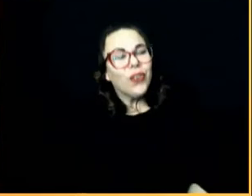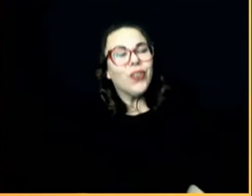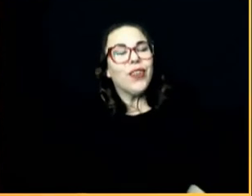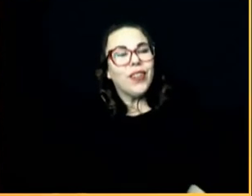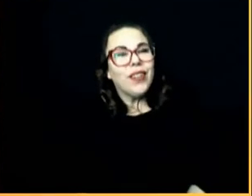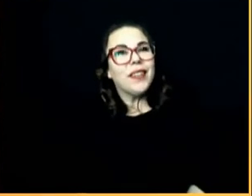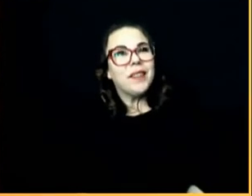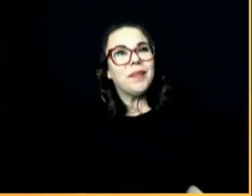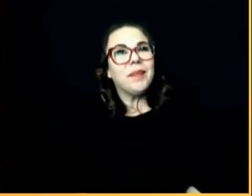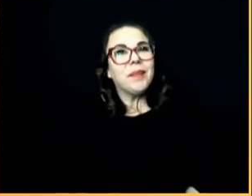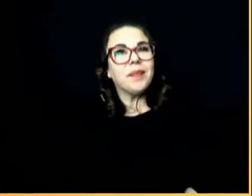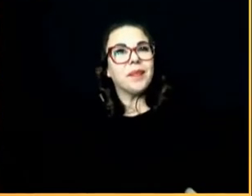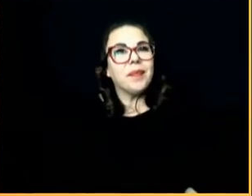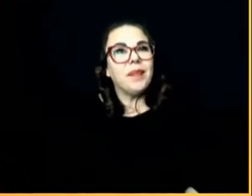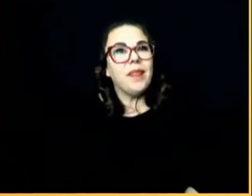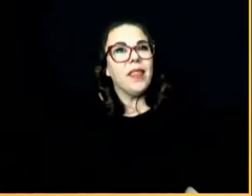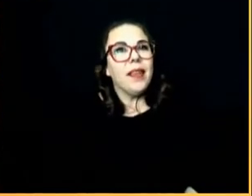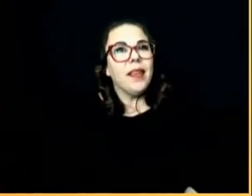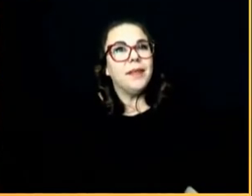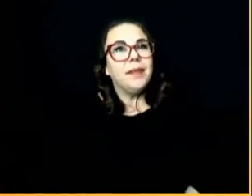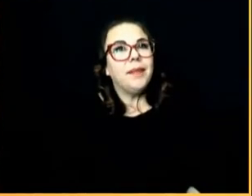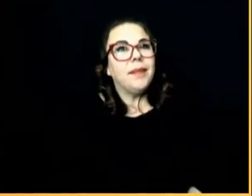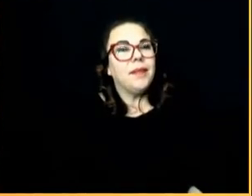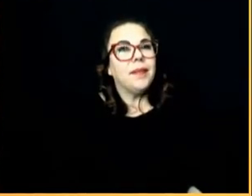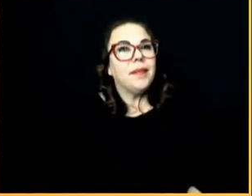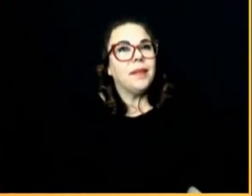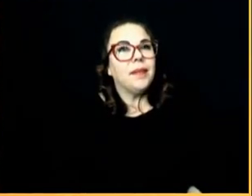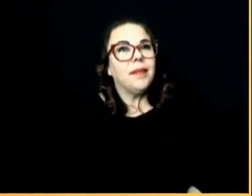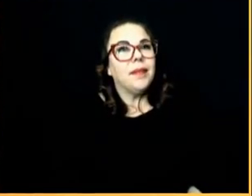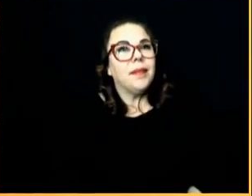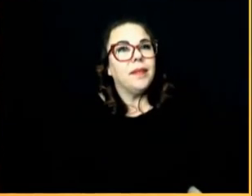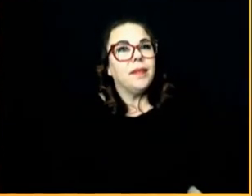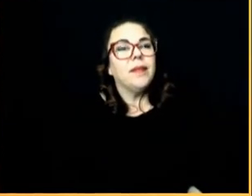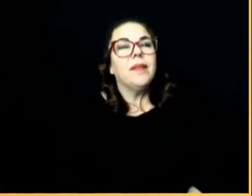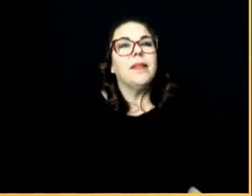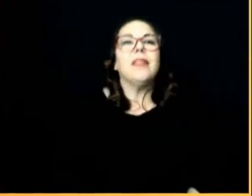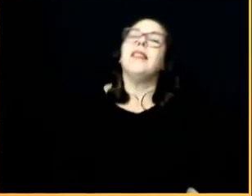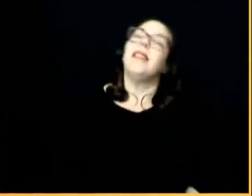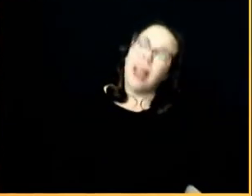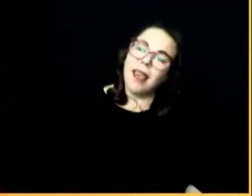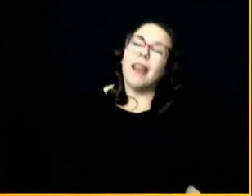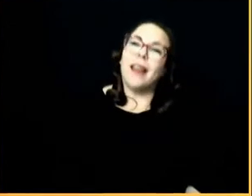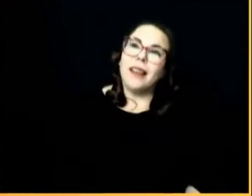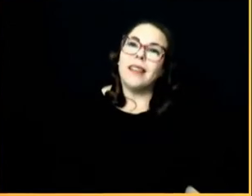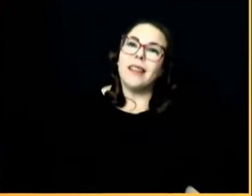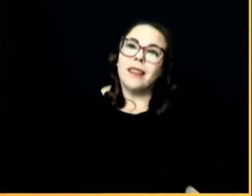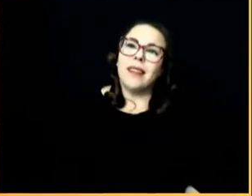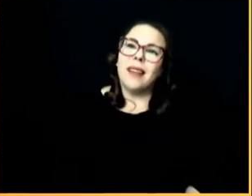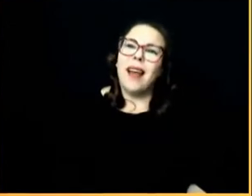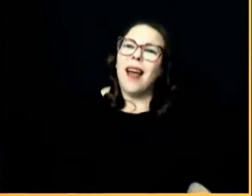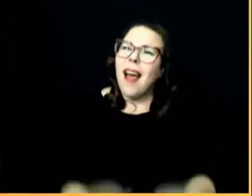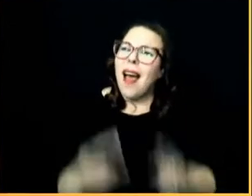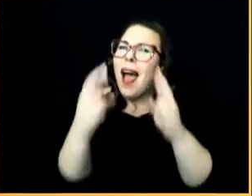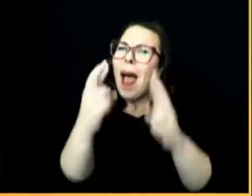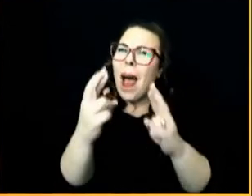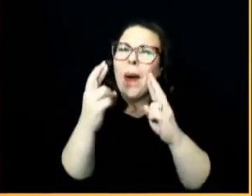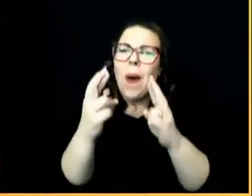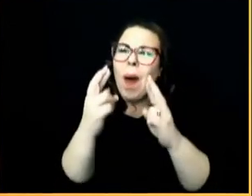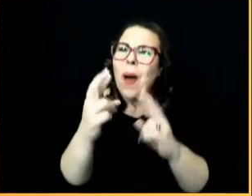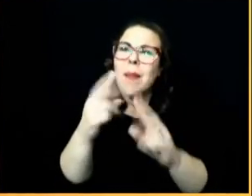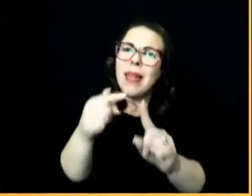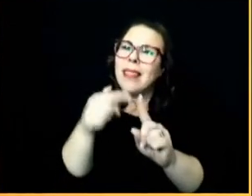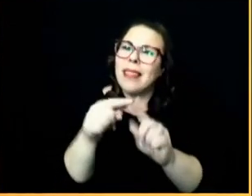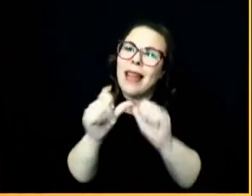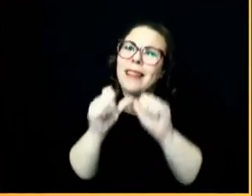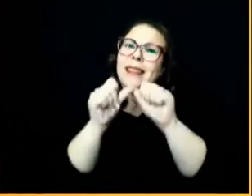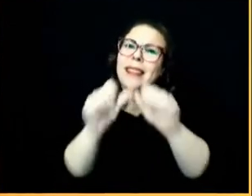Yeah. And let's hope that that bell keeps being rung larger and louder